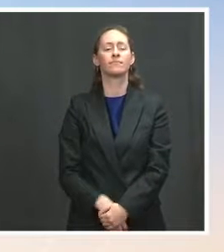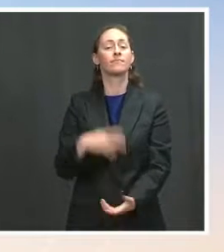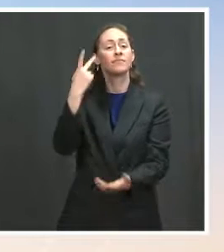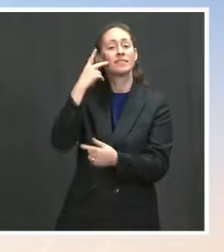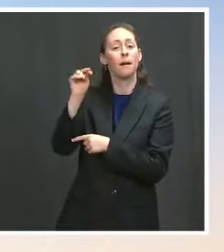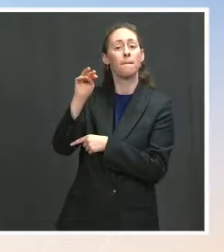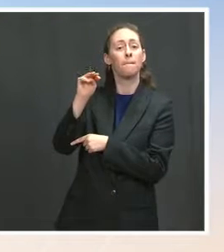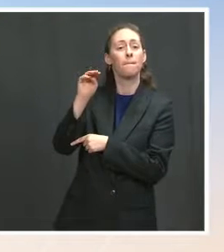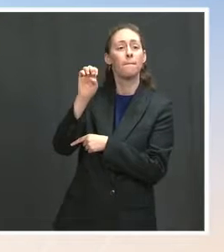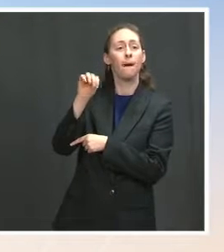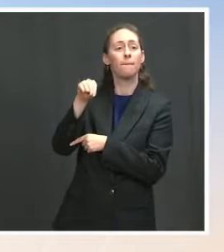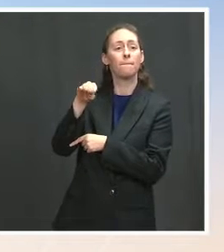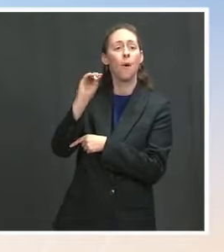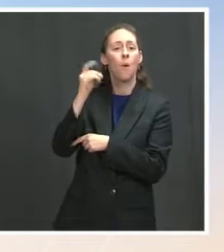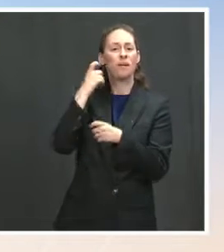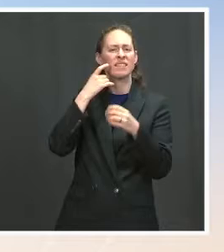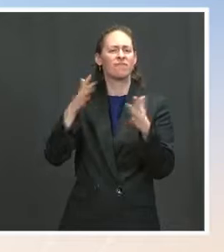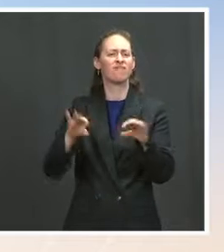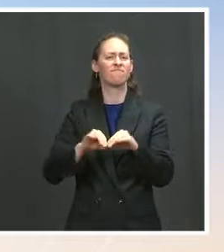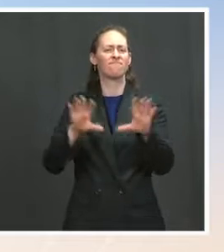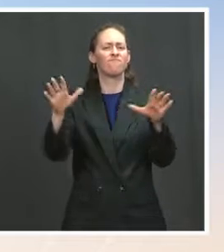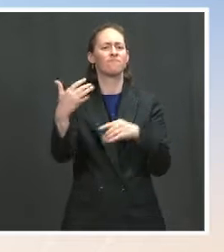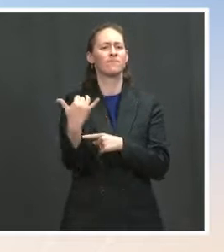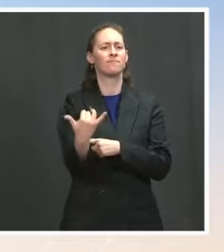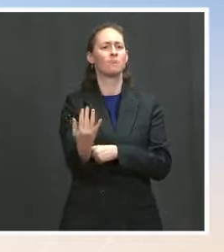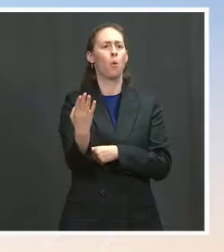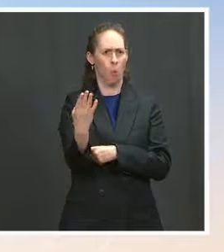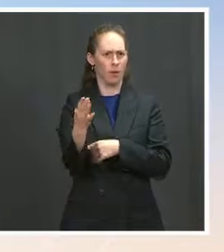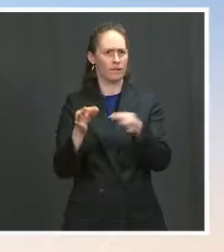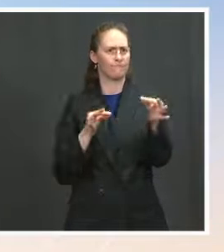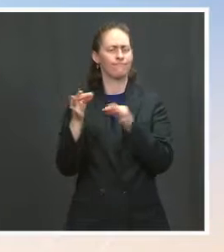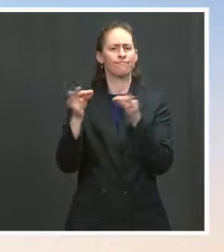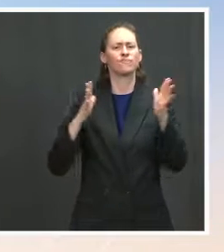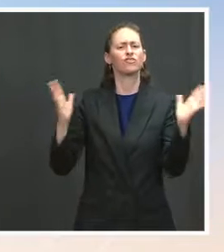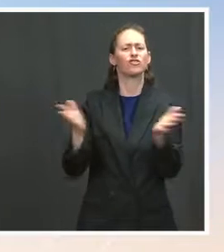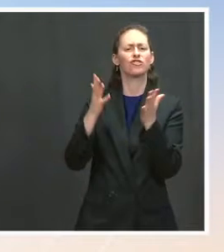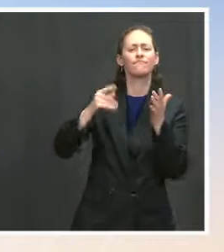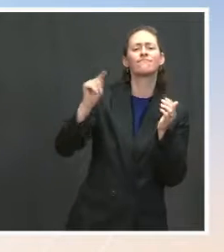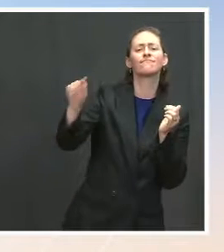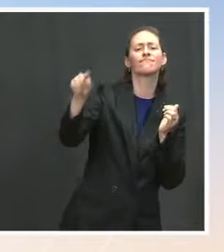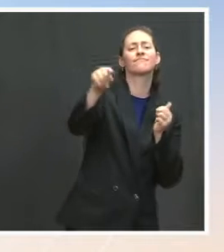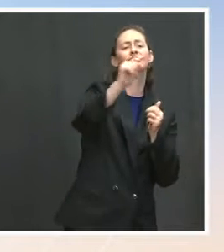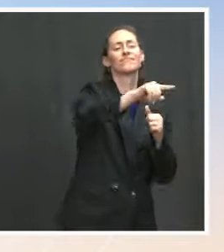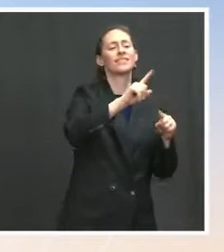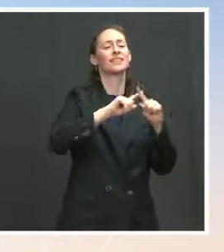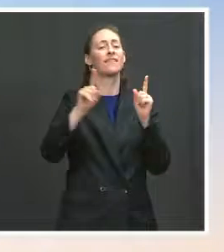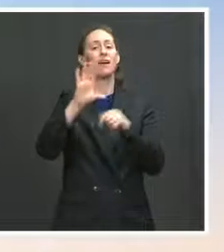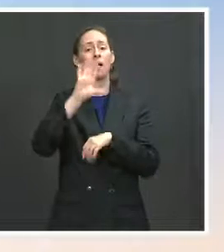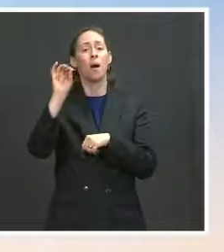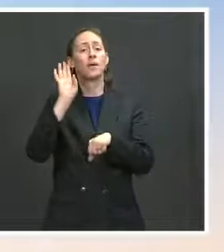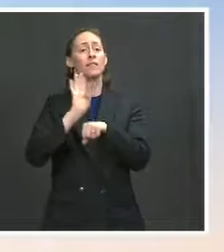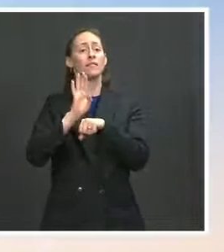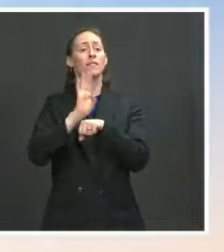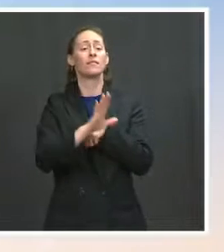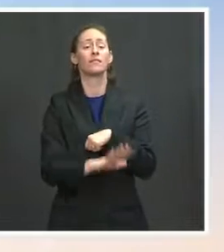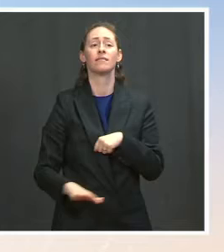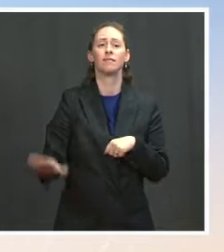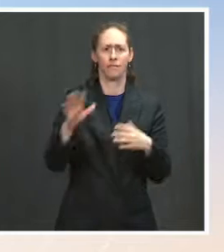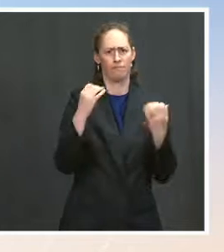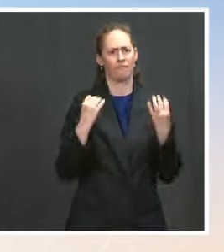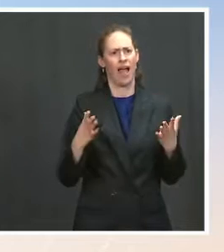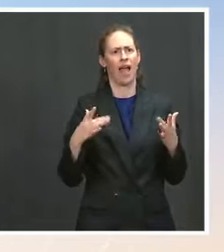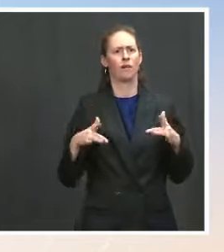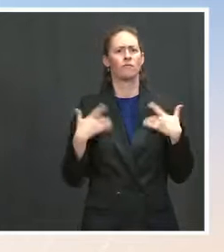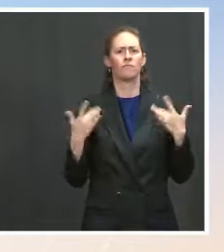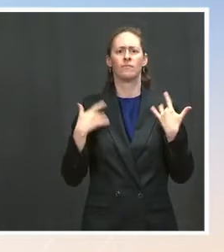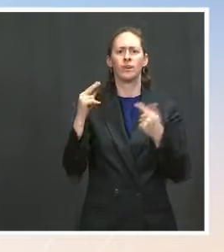to encourage companies to do. Finally, lots of news out there this morning. As you all know, and many of you were probably on this call,